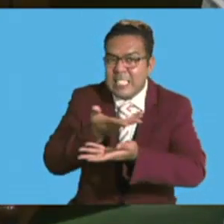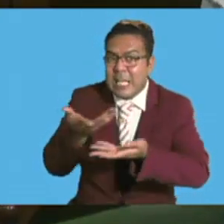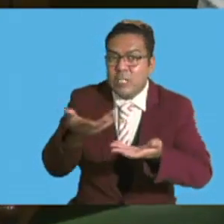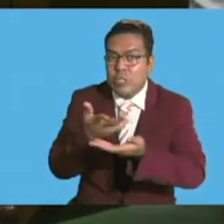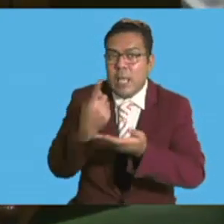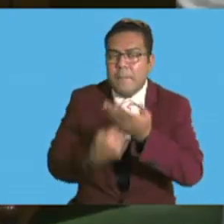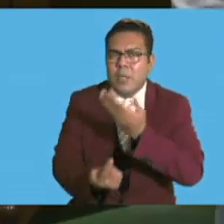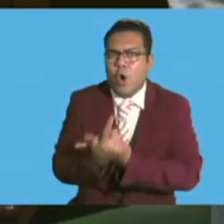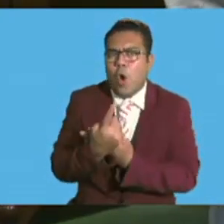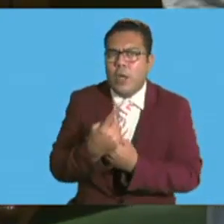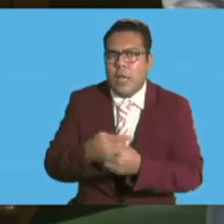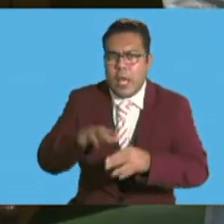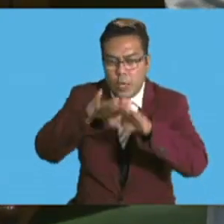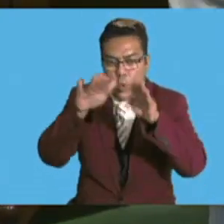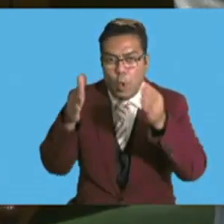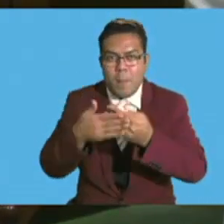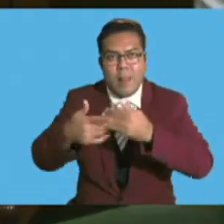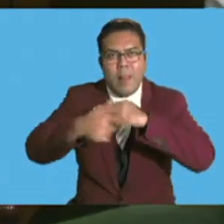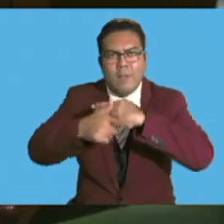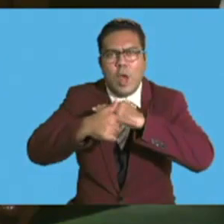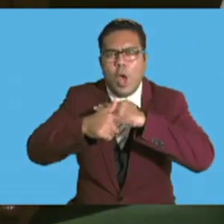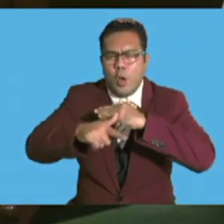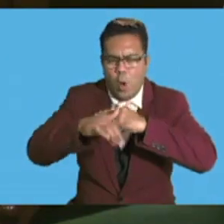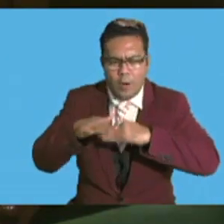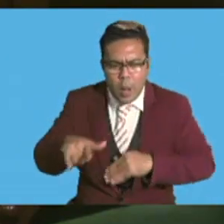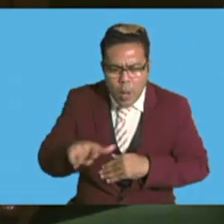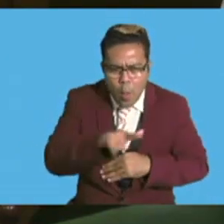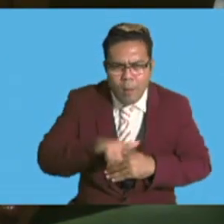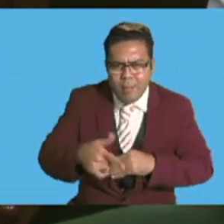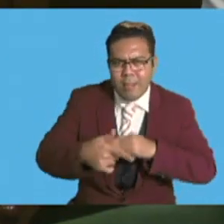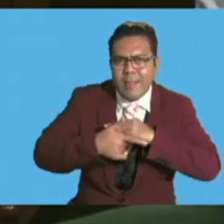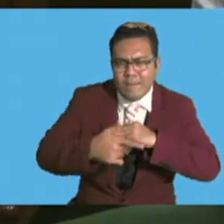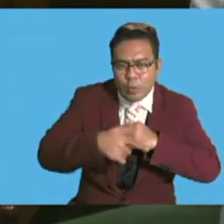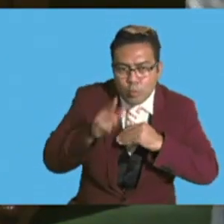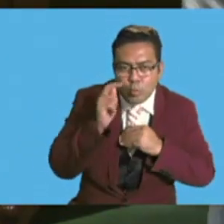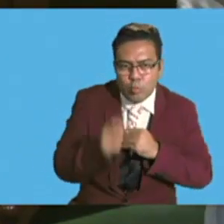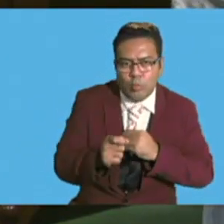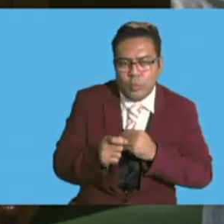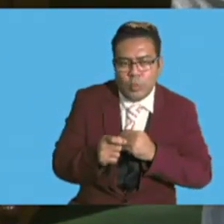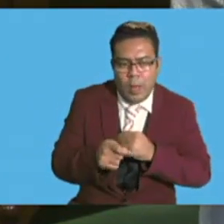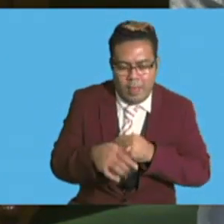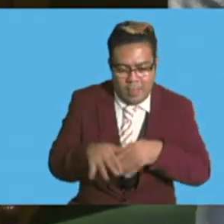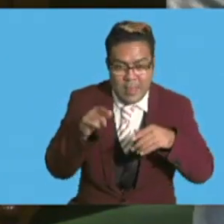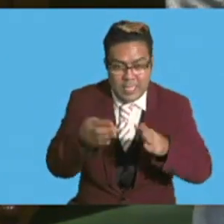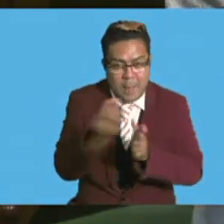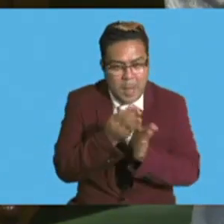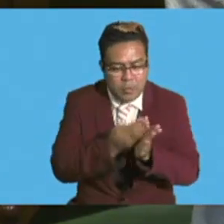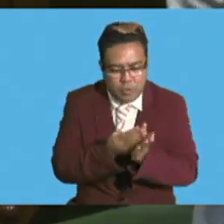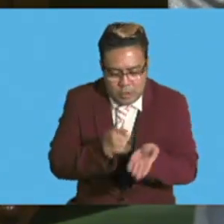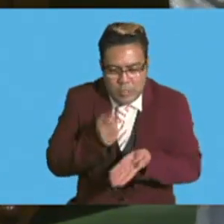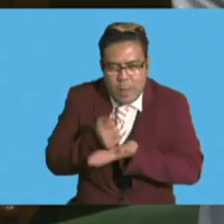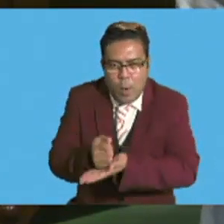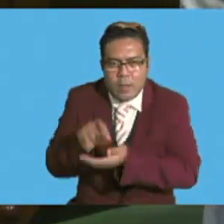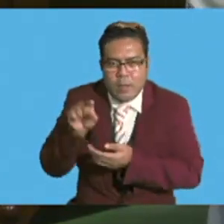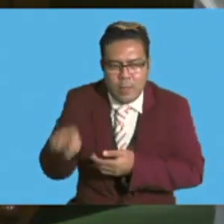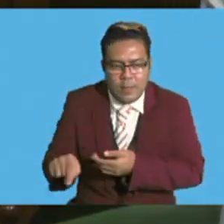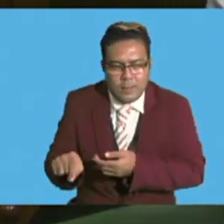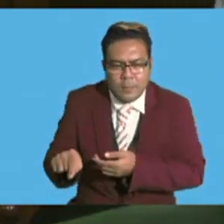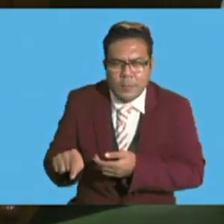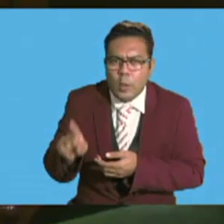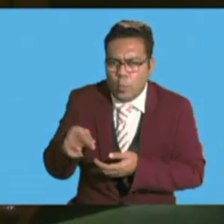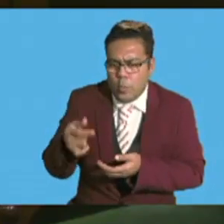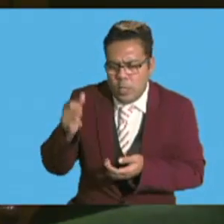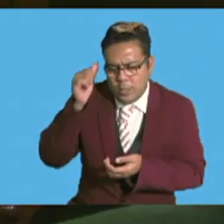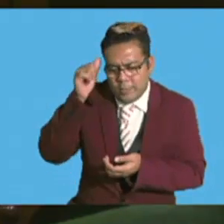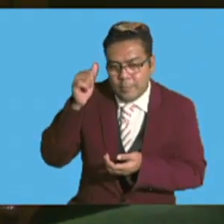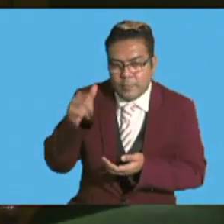scale, and it's also discussing on a local scale, and this budget is geared to actually supporting that. We acknowledge the enormous contribution